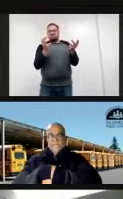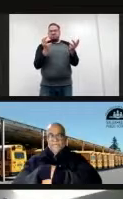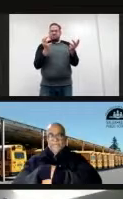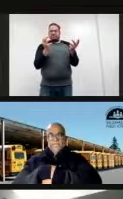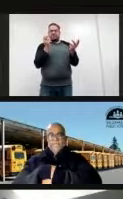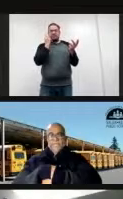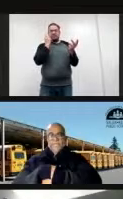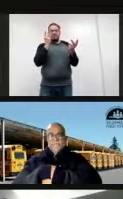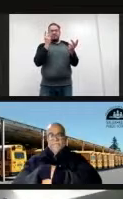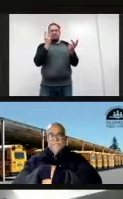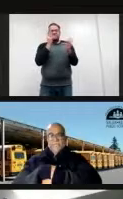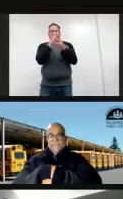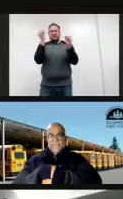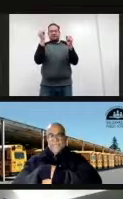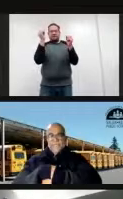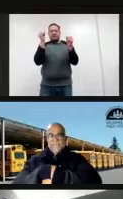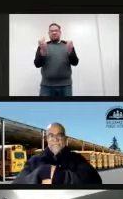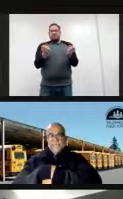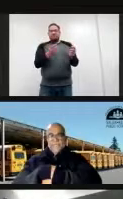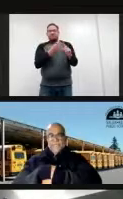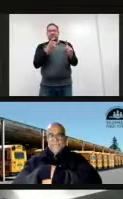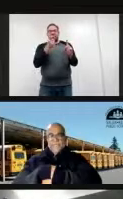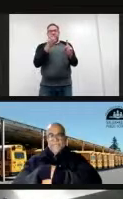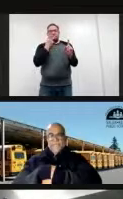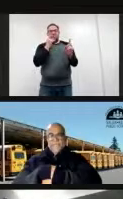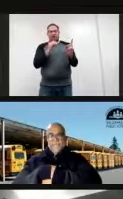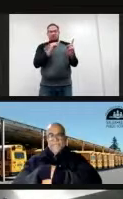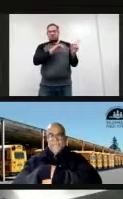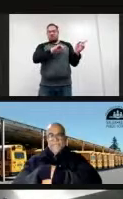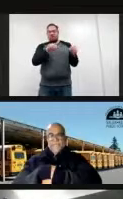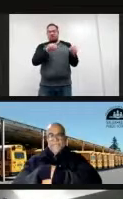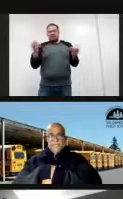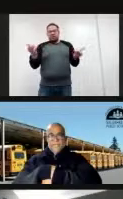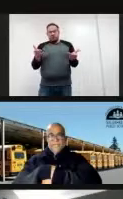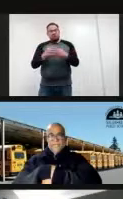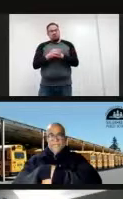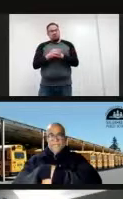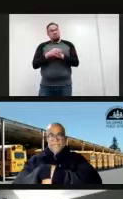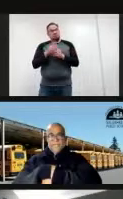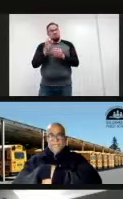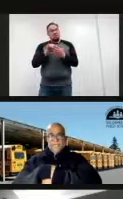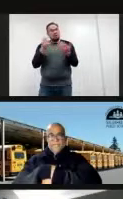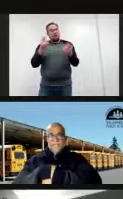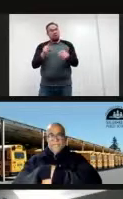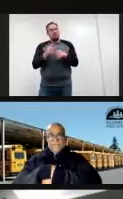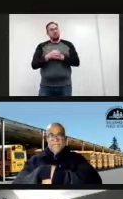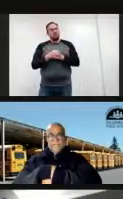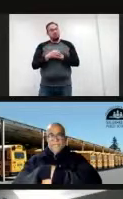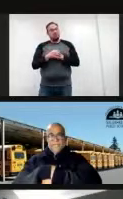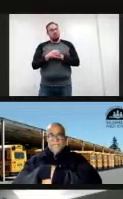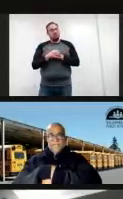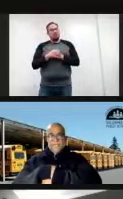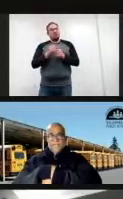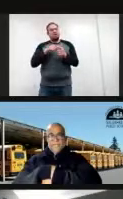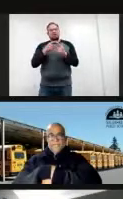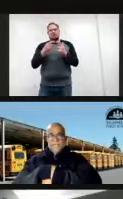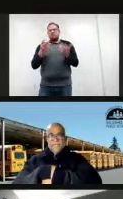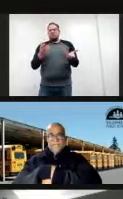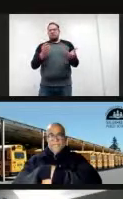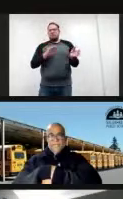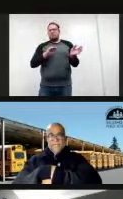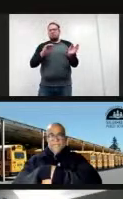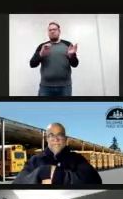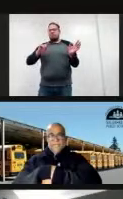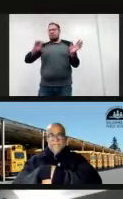see superintendents come from Colorado and come to Oregon. That seems to happen. And then as you move